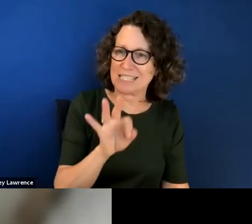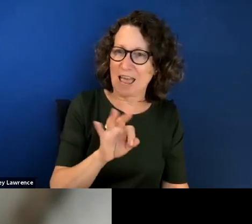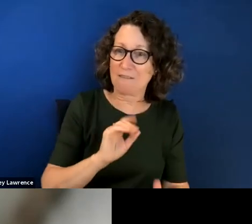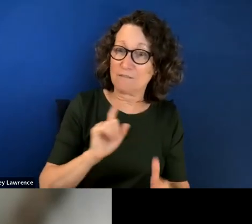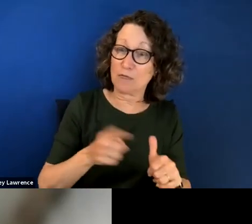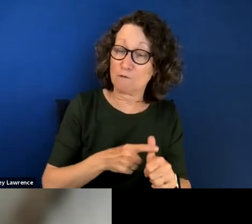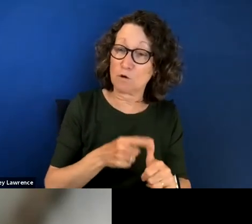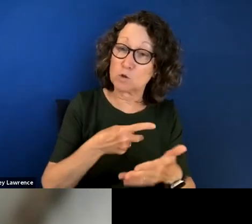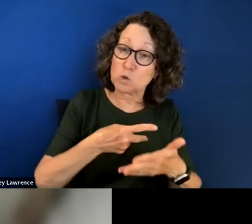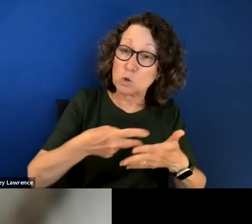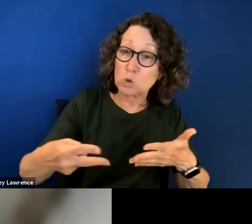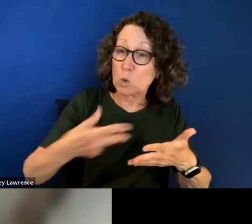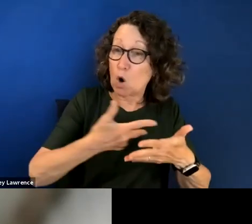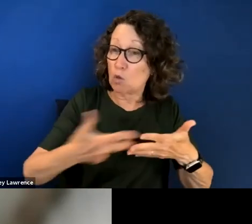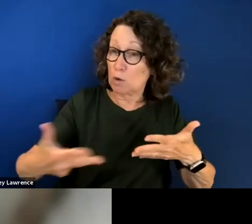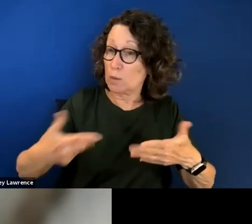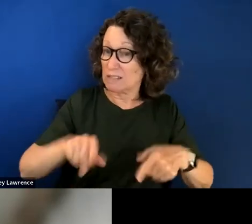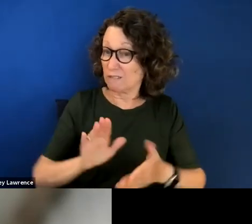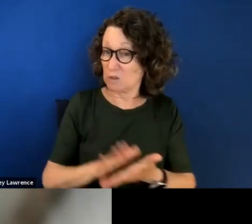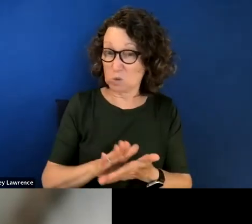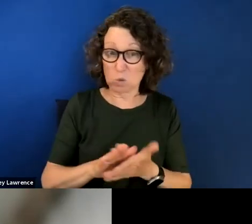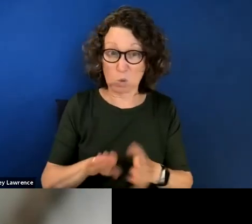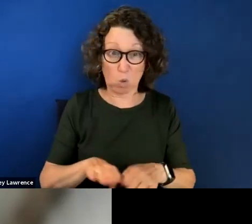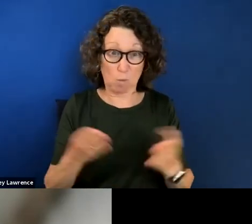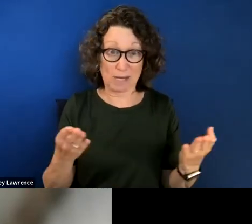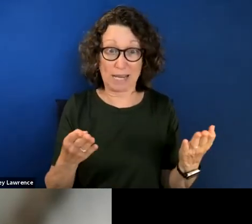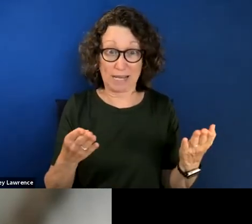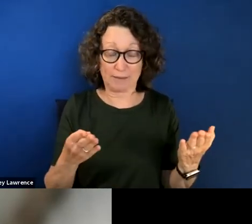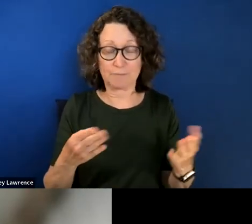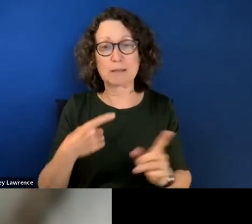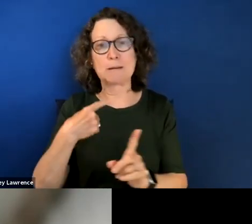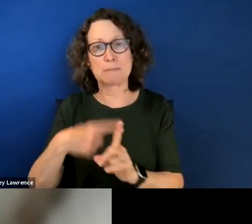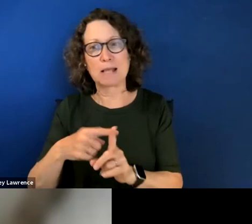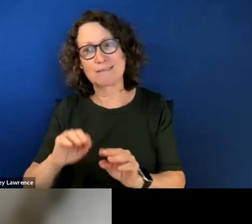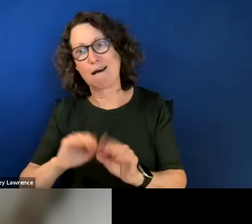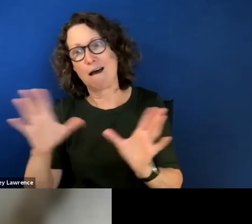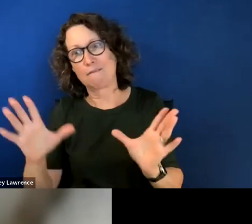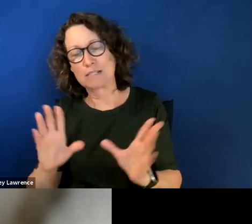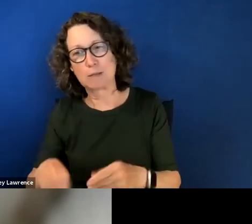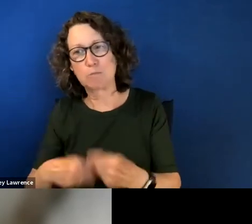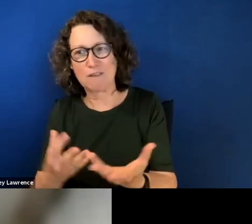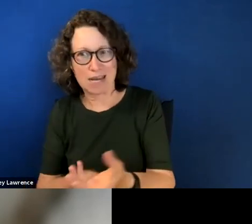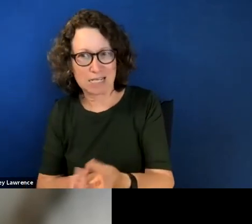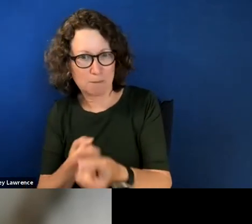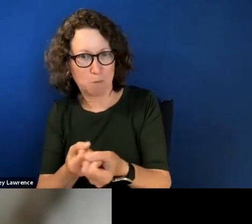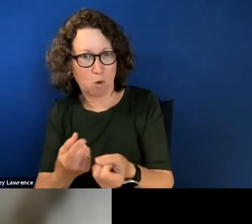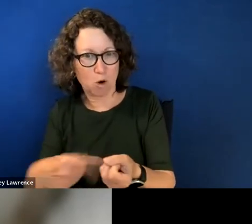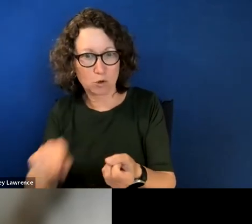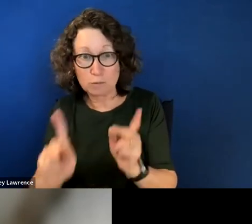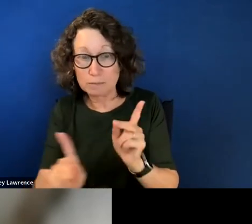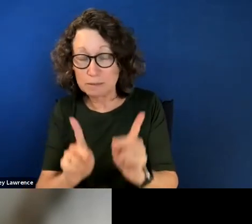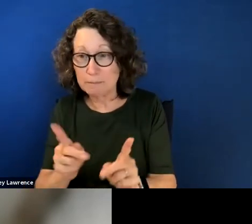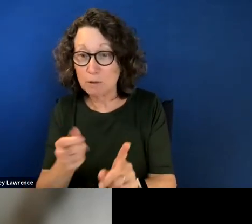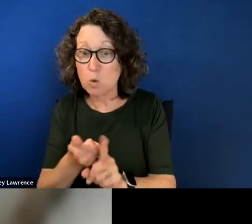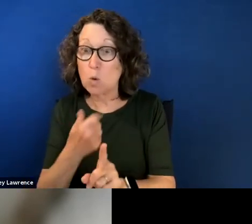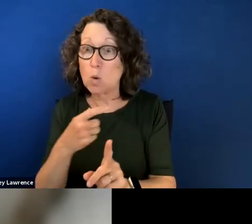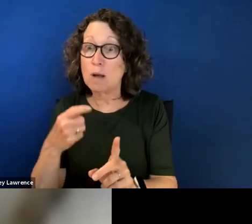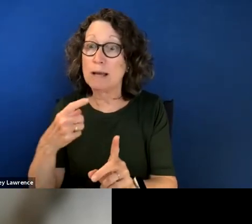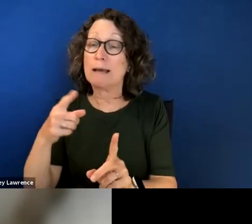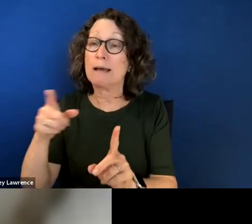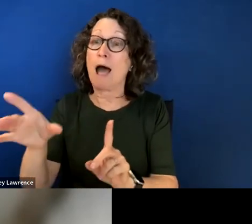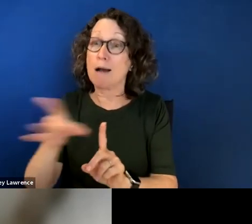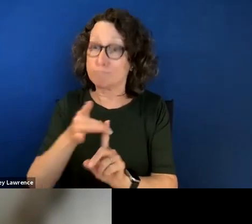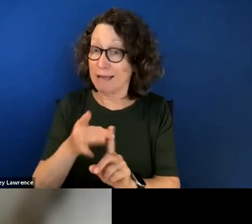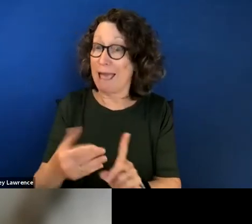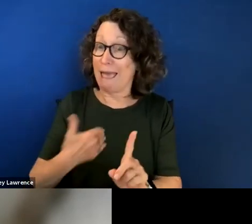first 2 to 3 weeks of the school year. In addition to obviously providing support to those who test positive, and we